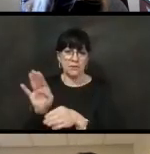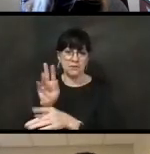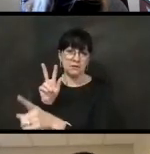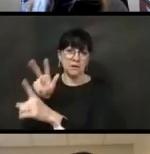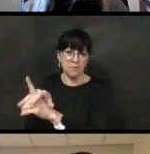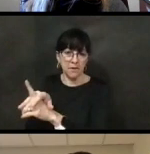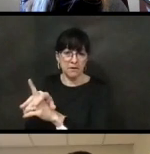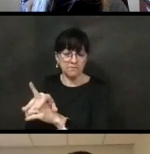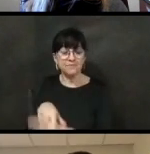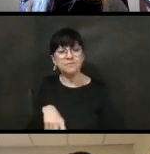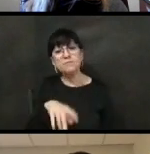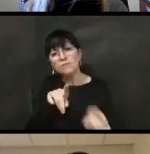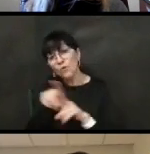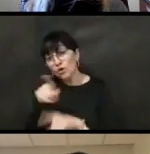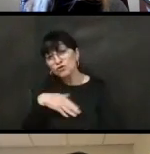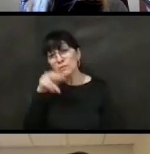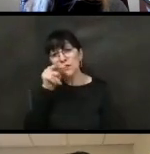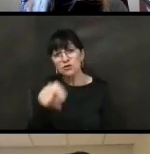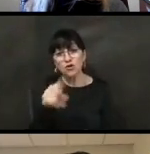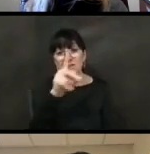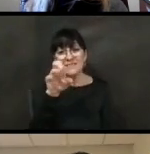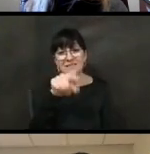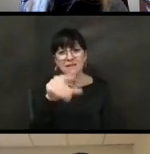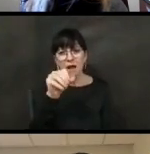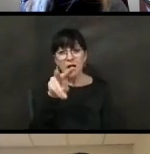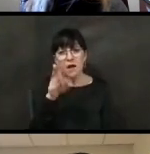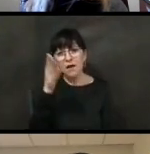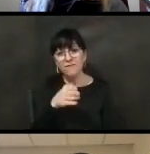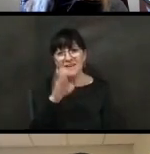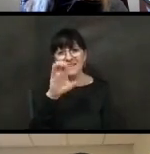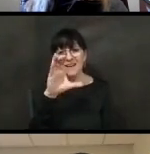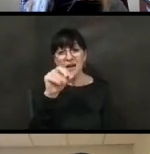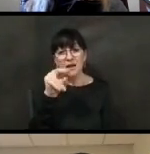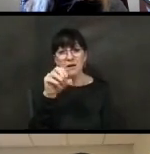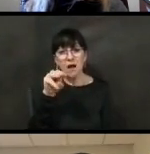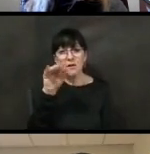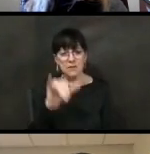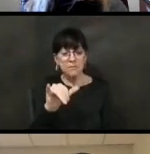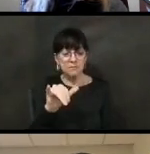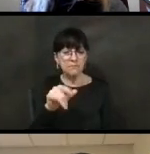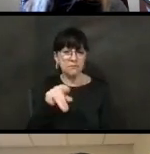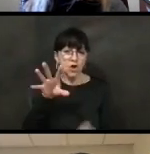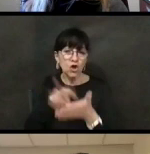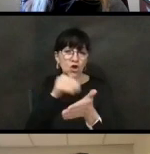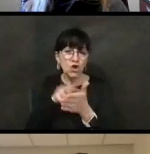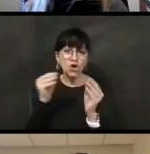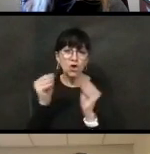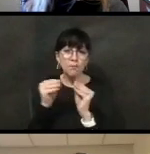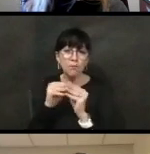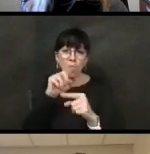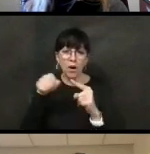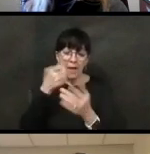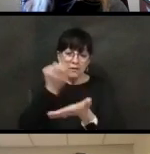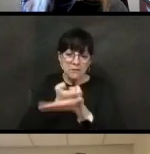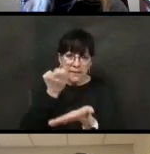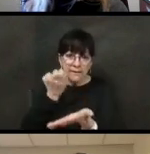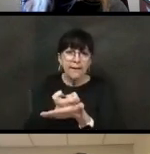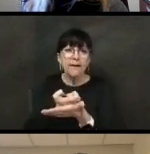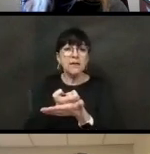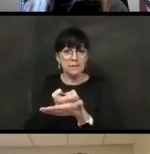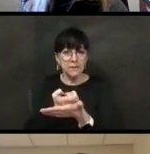here. Please visit de.gov/economy. You can learn more about the reopening and recovery effort there. For those who are just joining us, as a form at the bottom